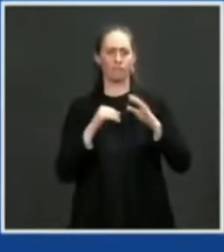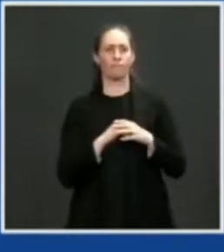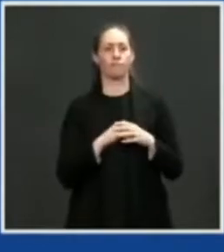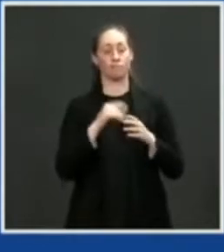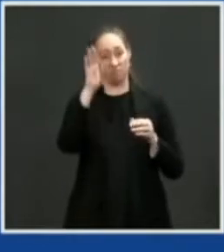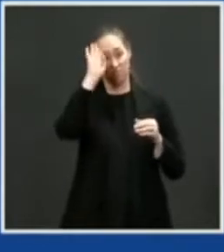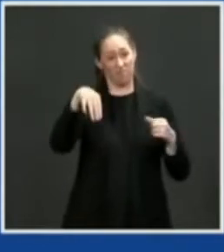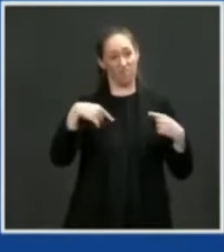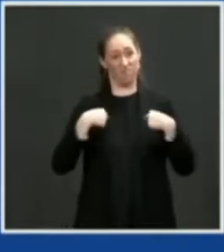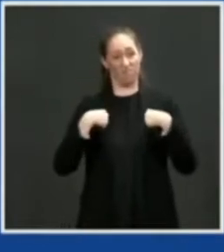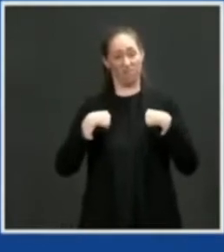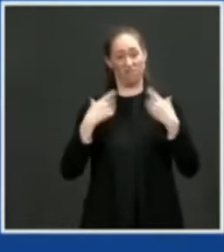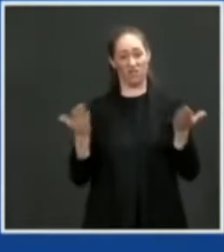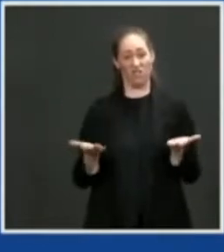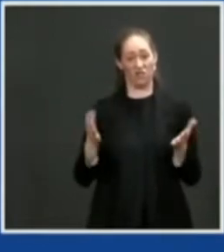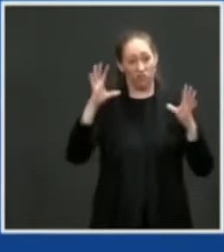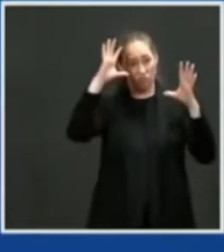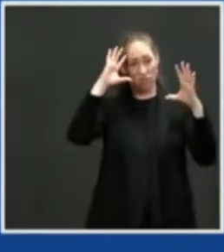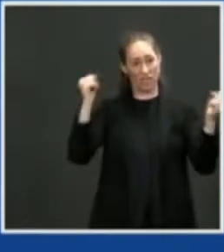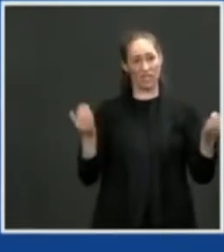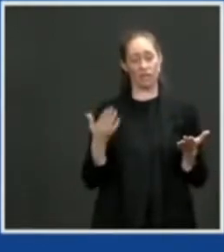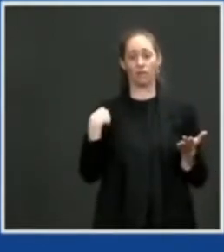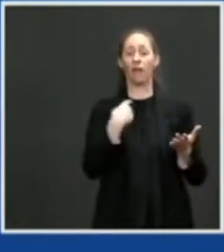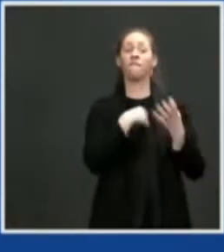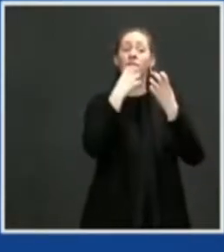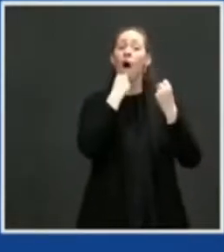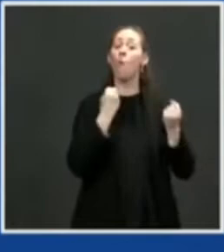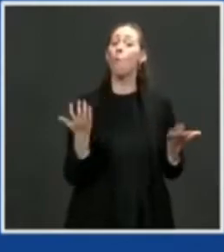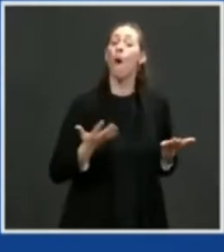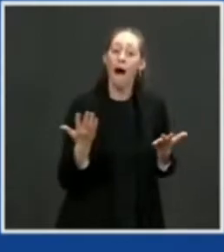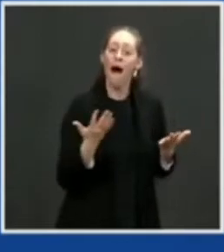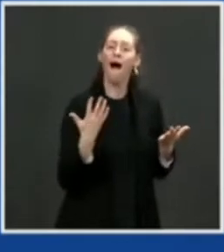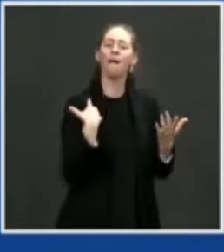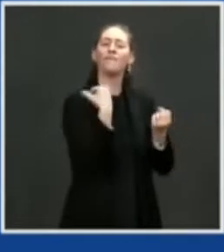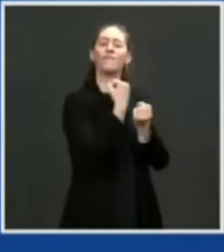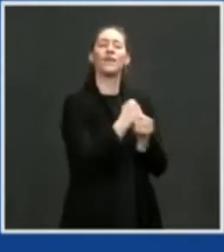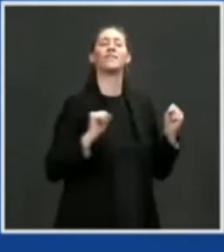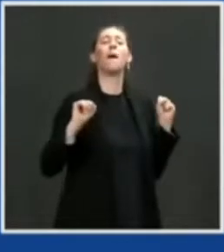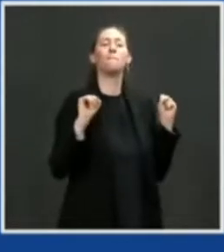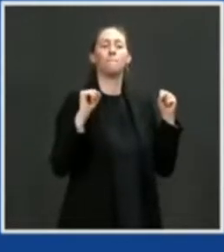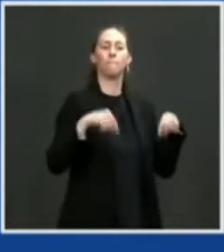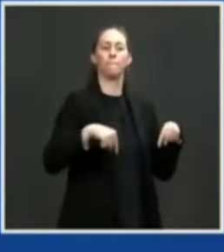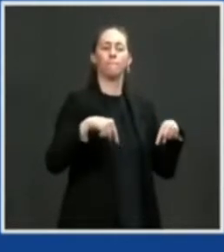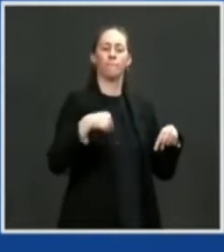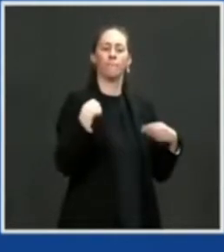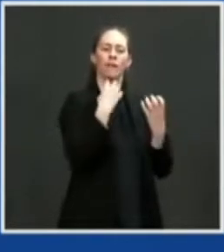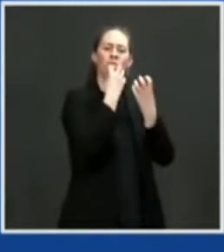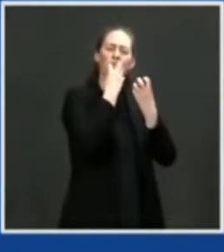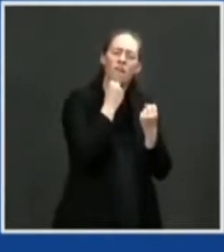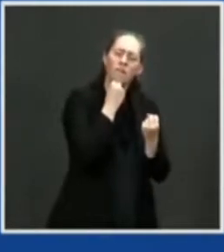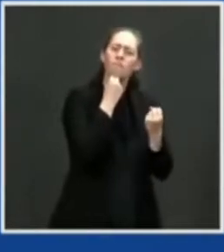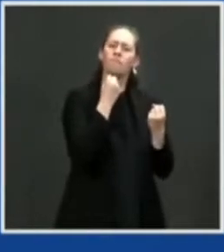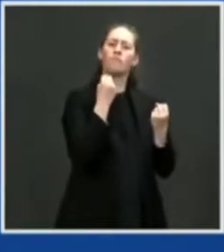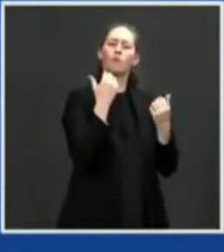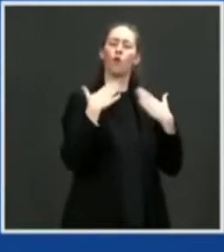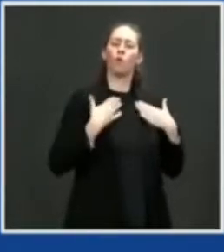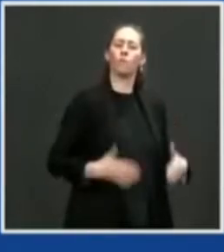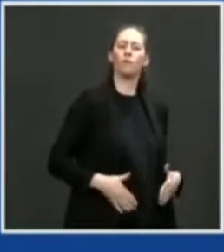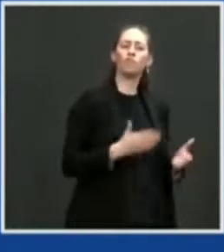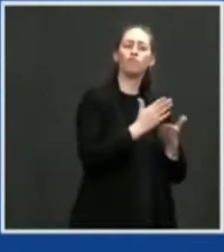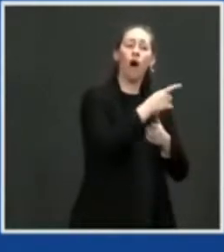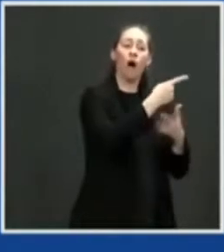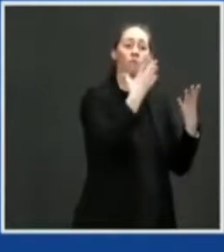of freedom. Yeah. America values human rights. We don't always live up to our expectations, but it's a value system.